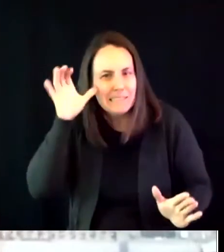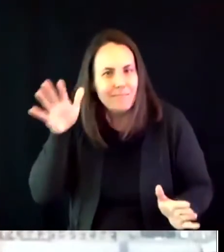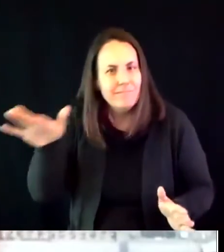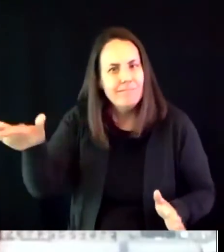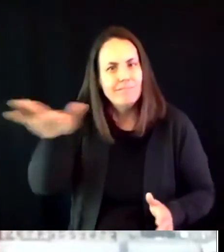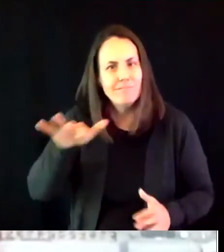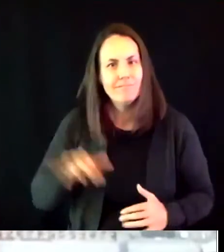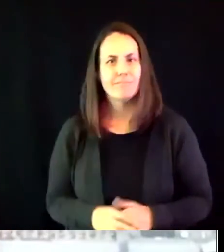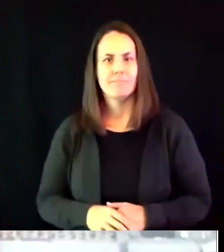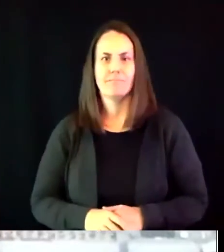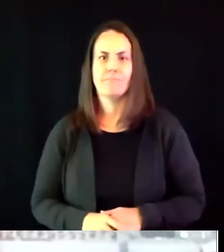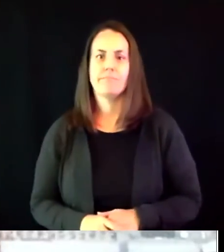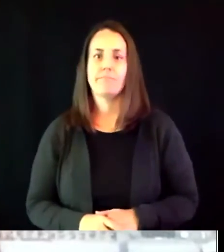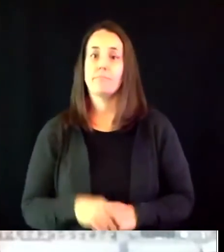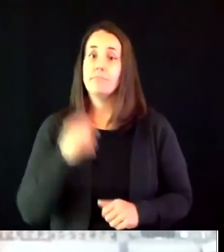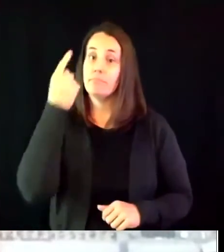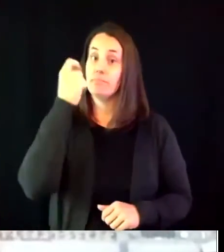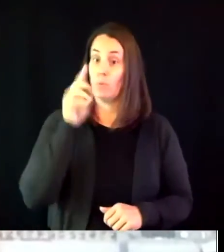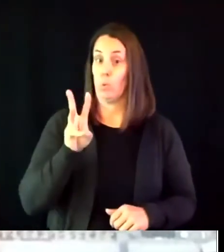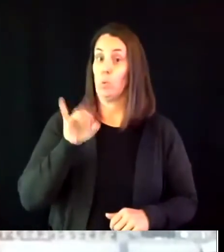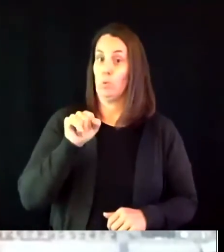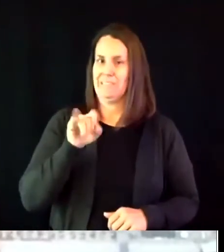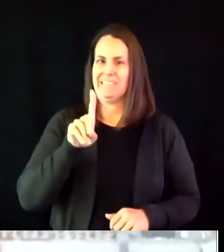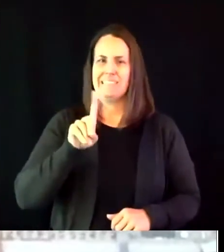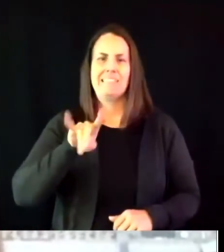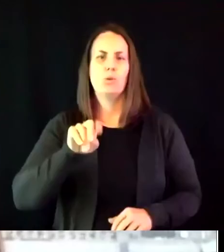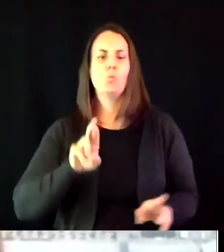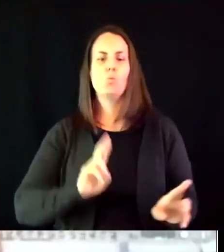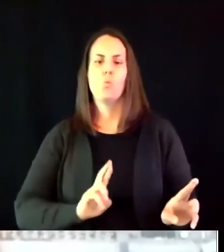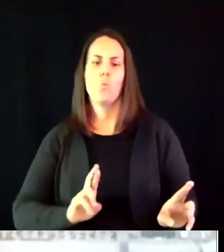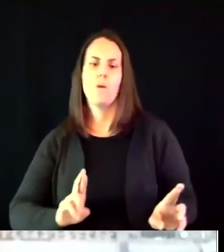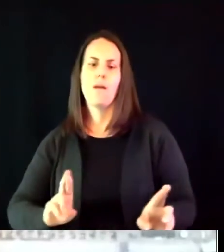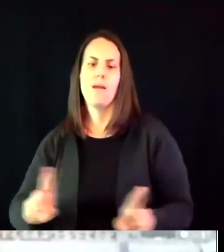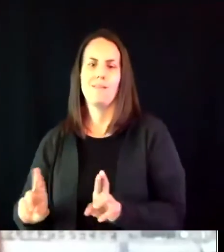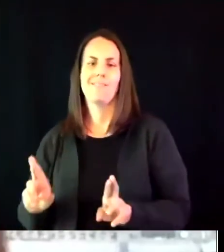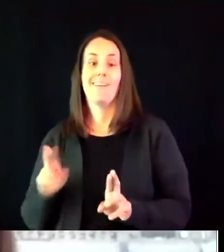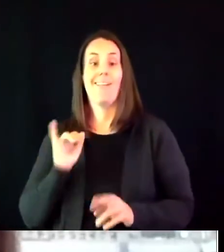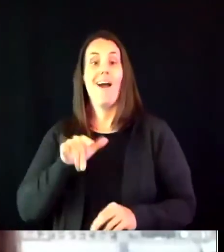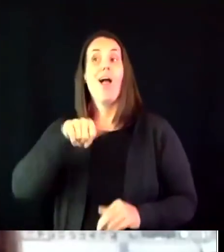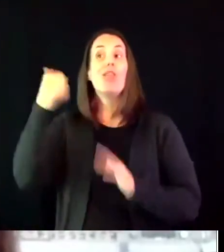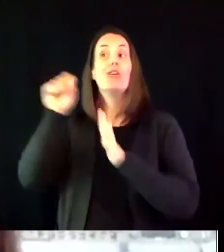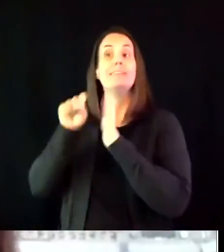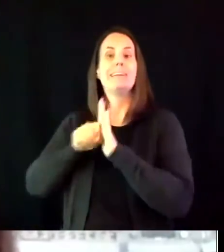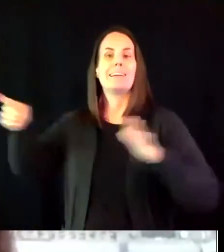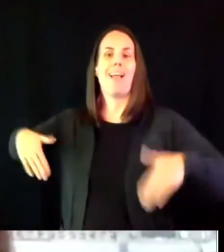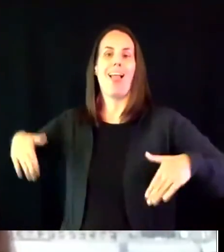Wisconsin and everyone at Department of Health Services and Department of Administration of